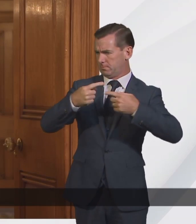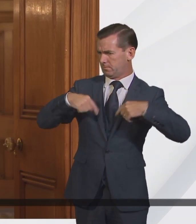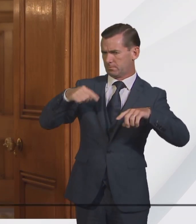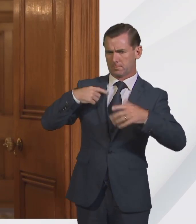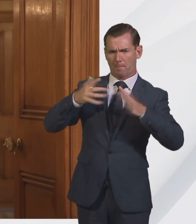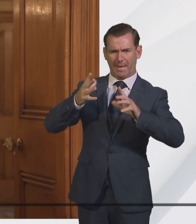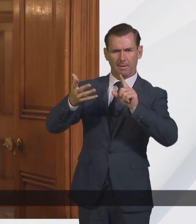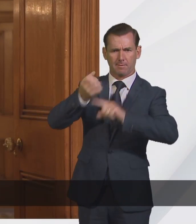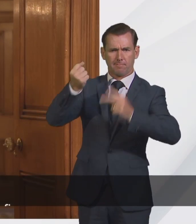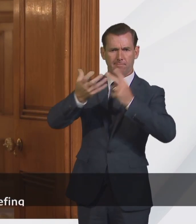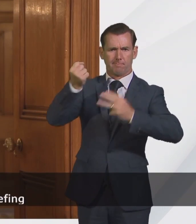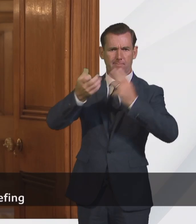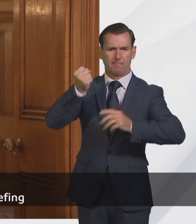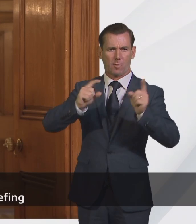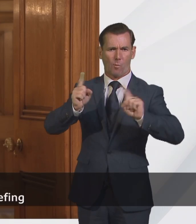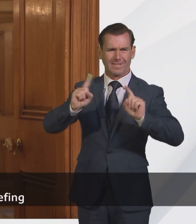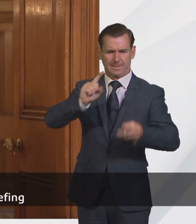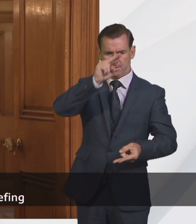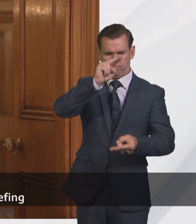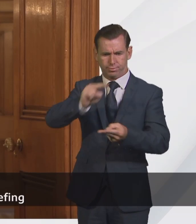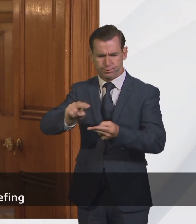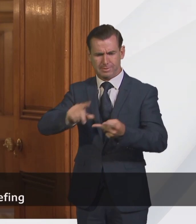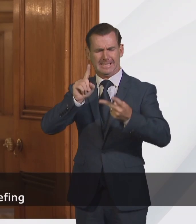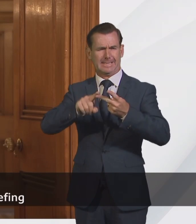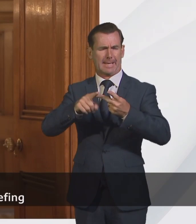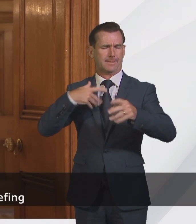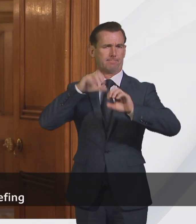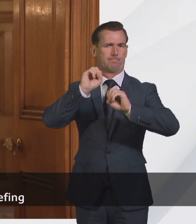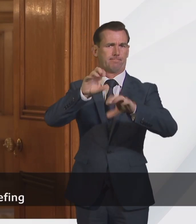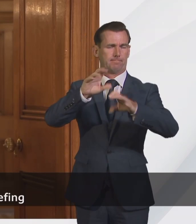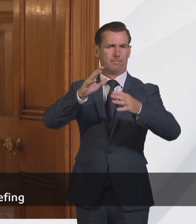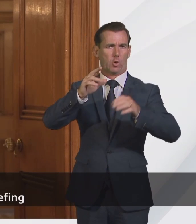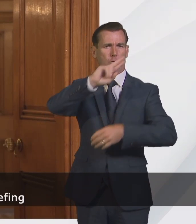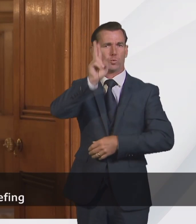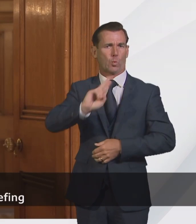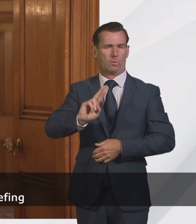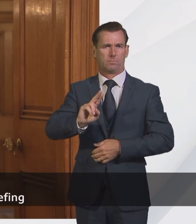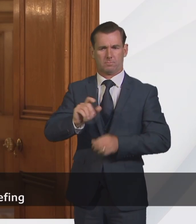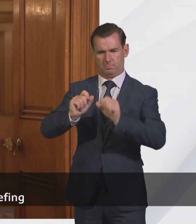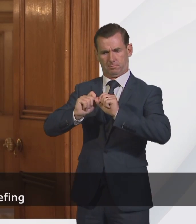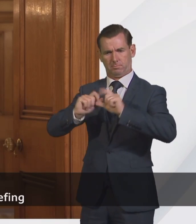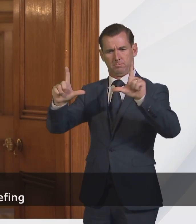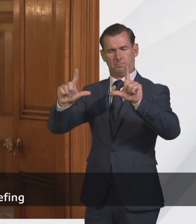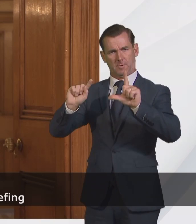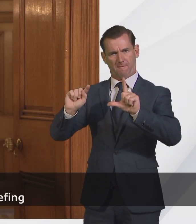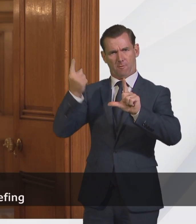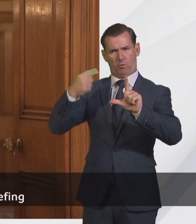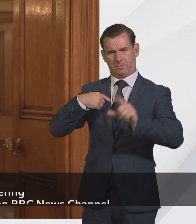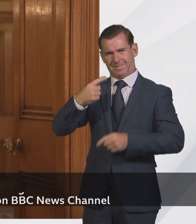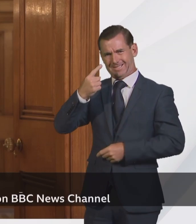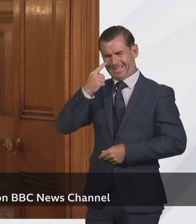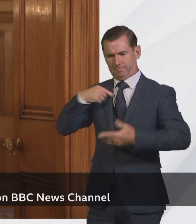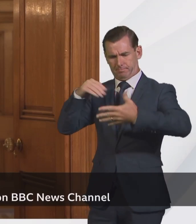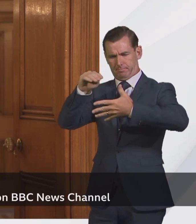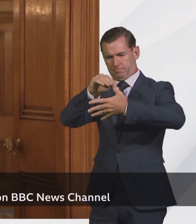virus, before moving to an update on schools. The first slide shows the latest COVID alert